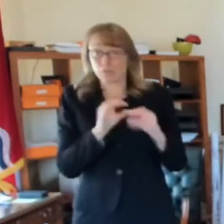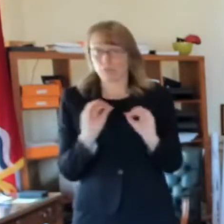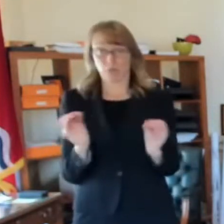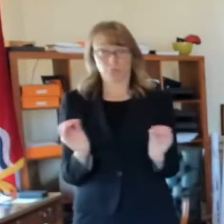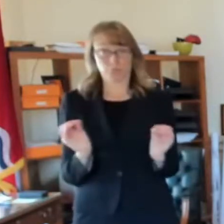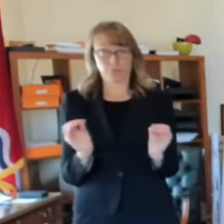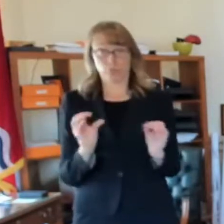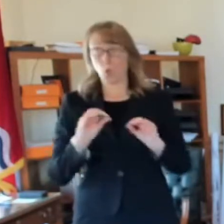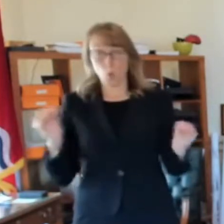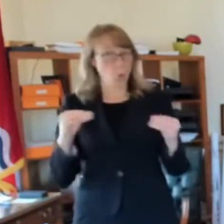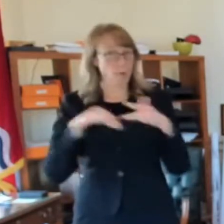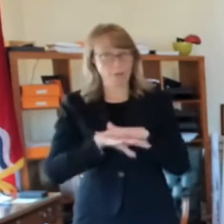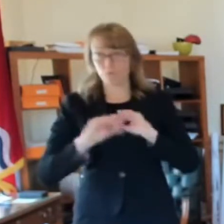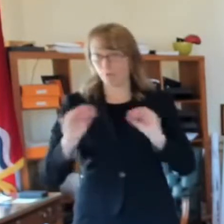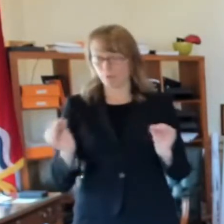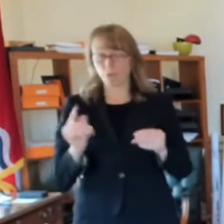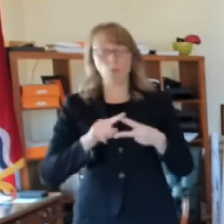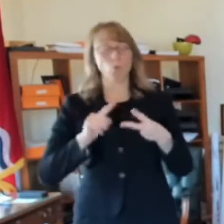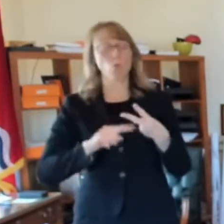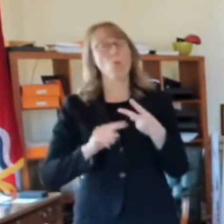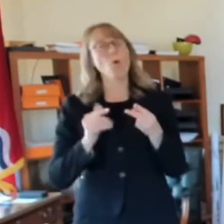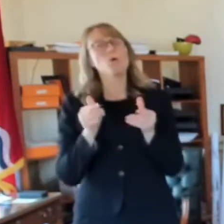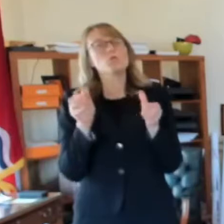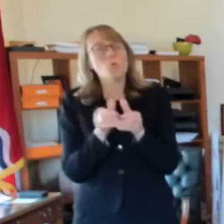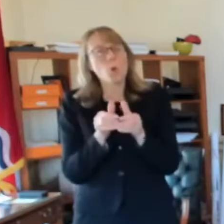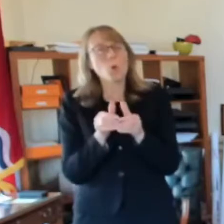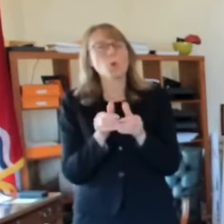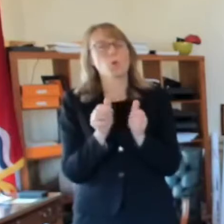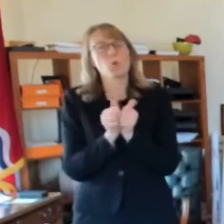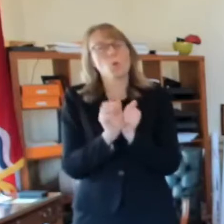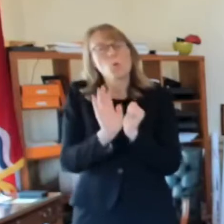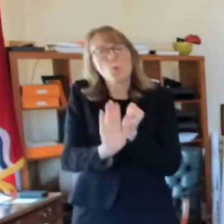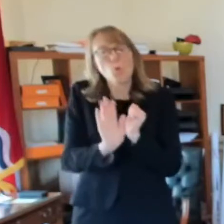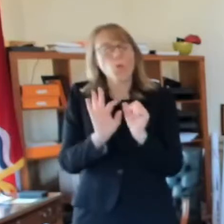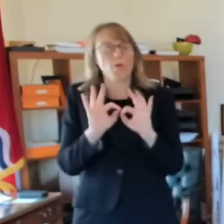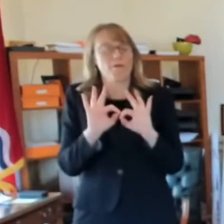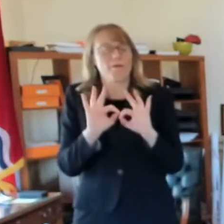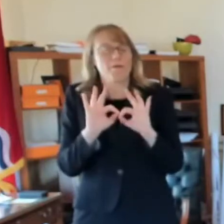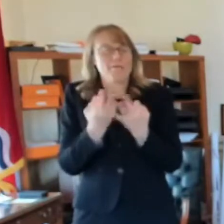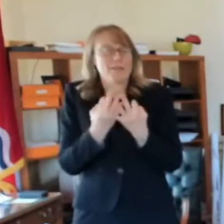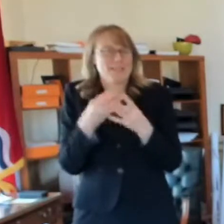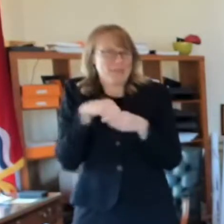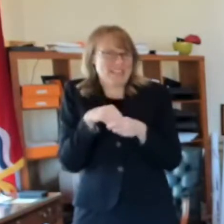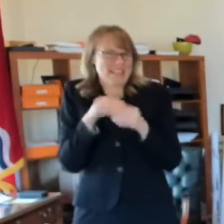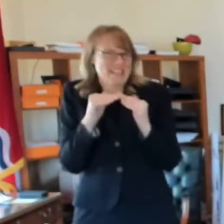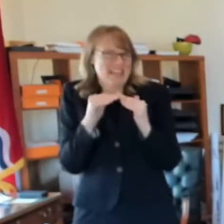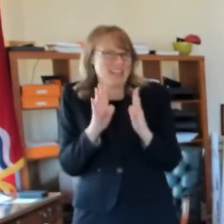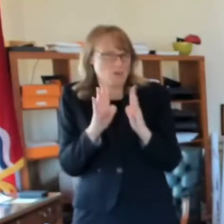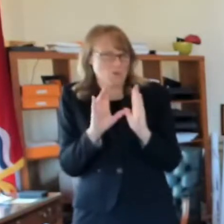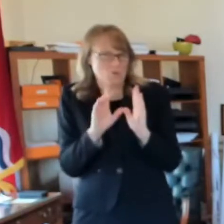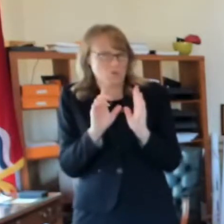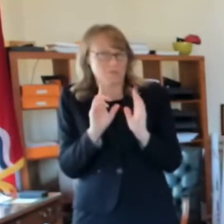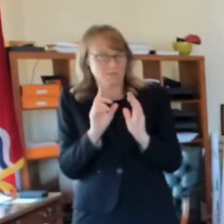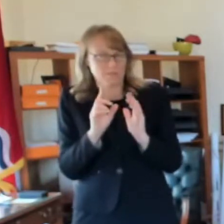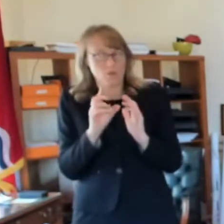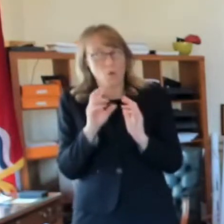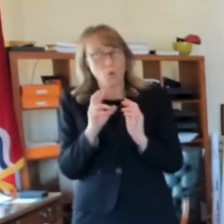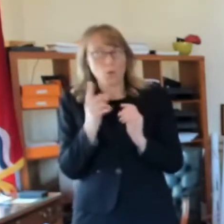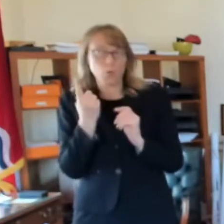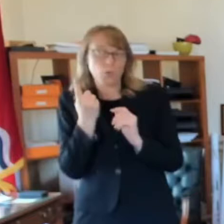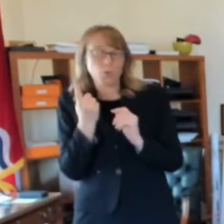or keep them very small within your own household or maybe one other household. Of course, when you are out, be sure to